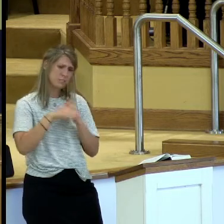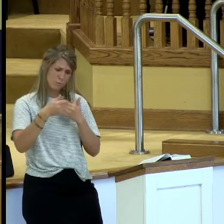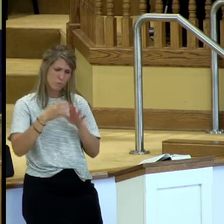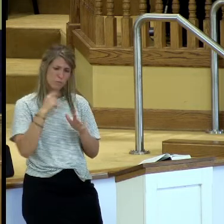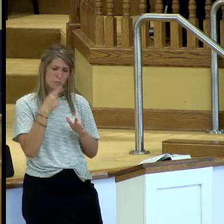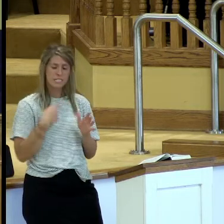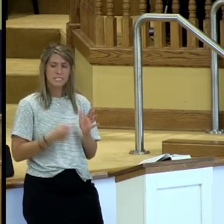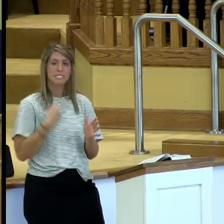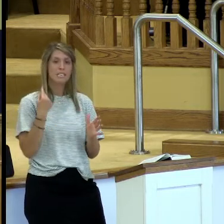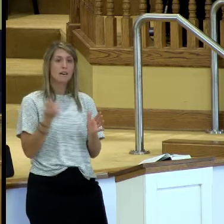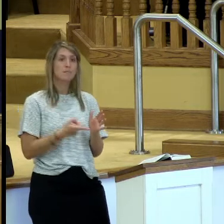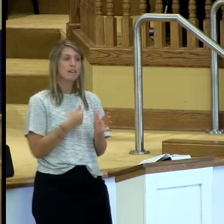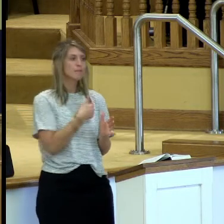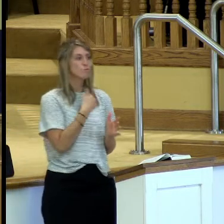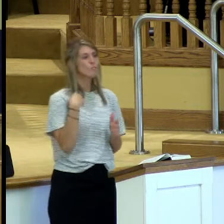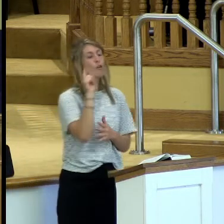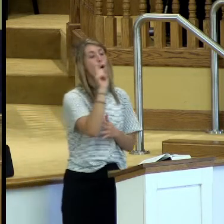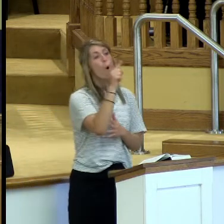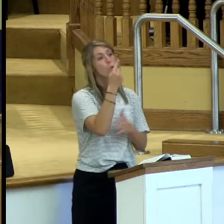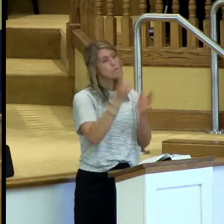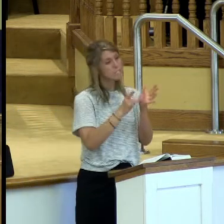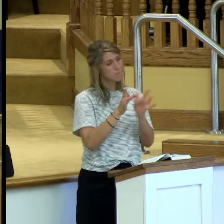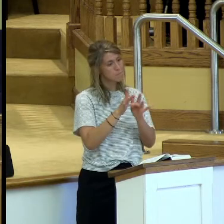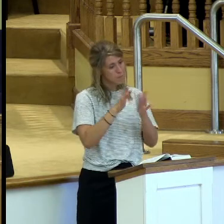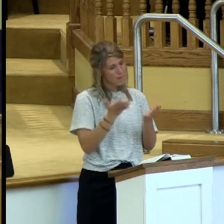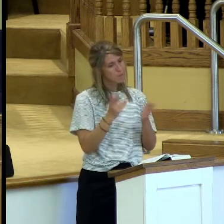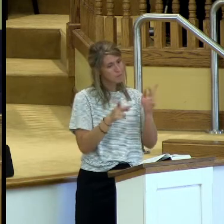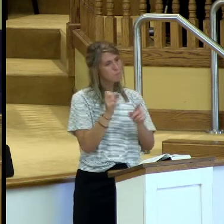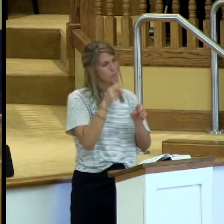me, sometimes we're the only Bible that people get to read.